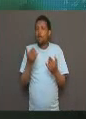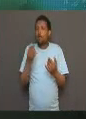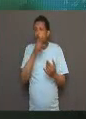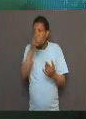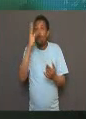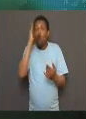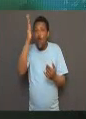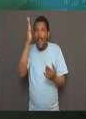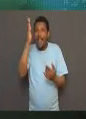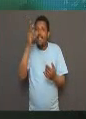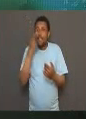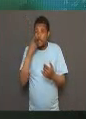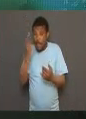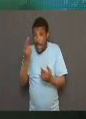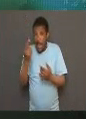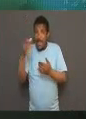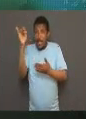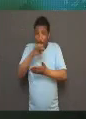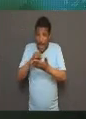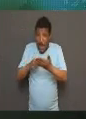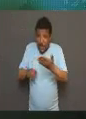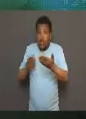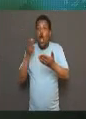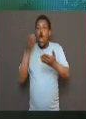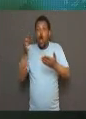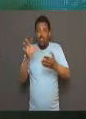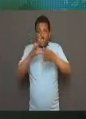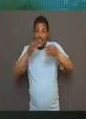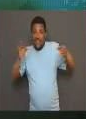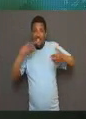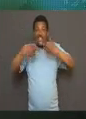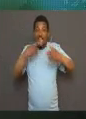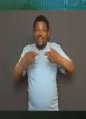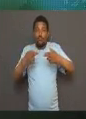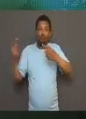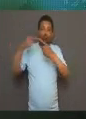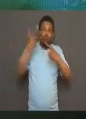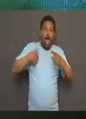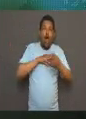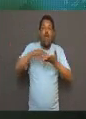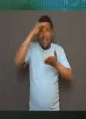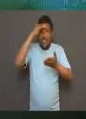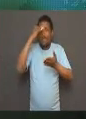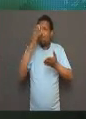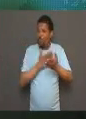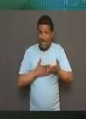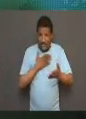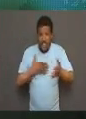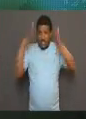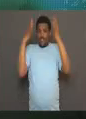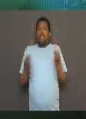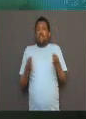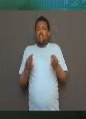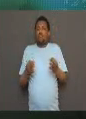of sentences related to our lesson. Please decide whether each